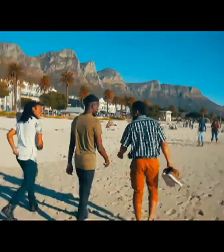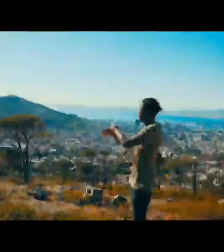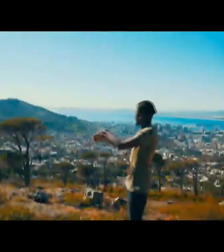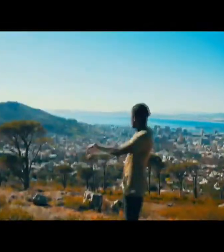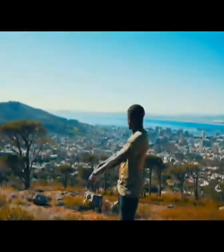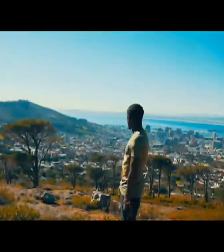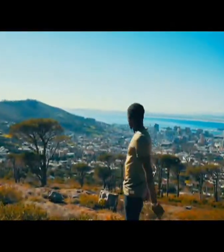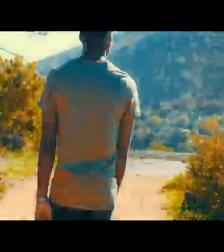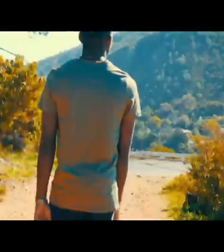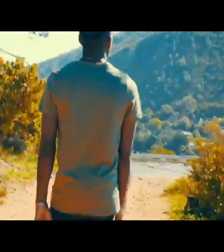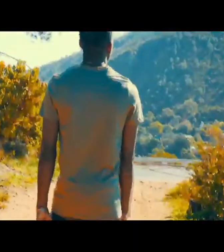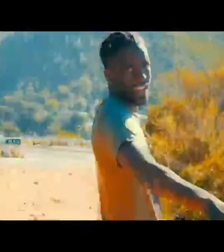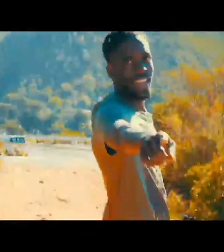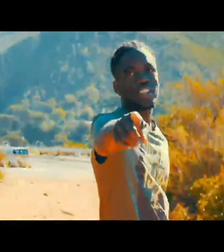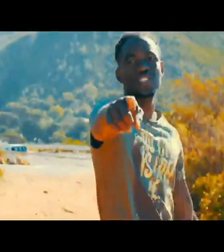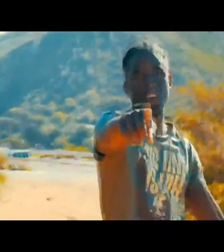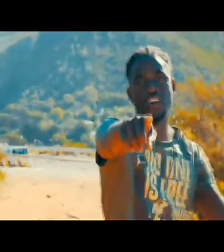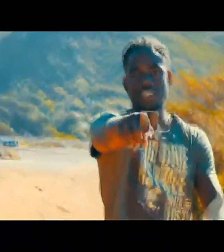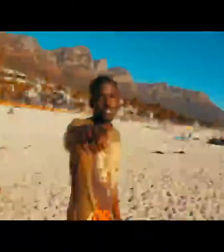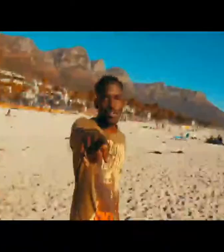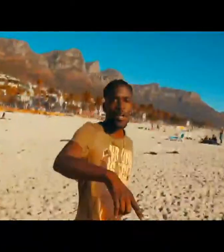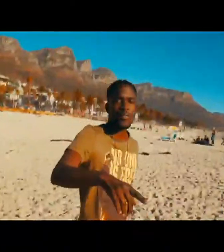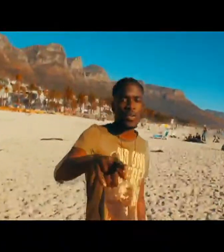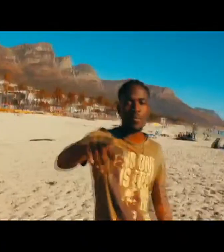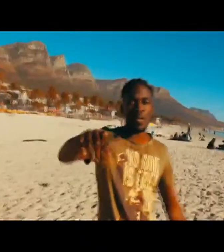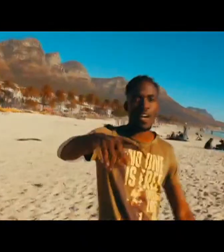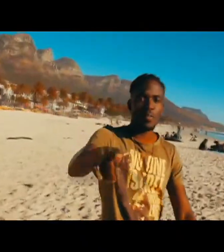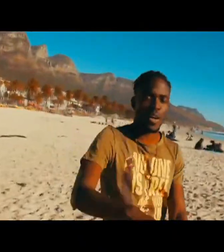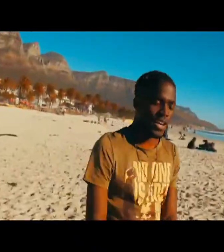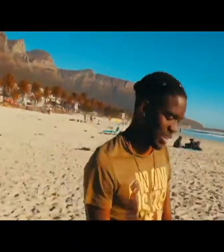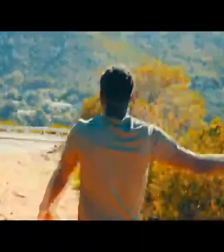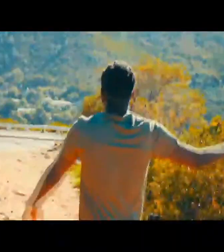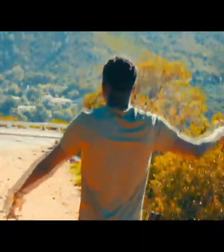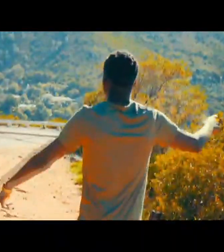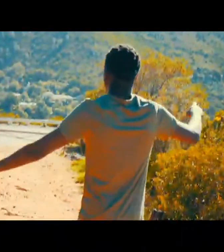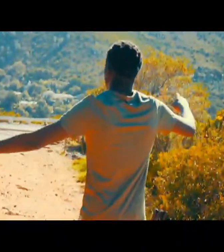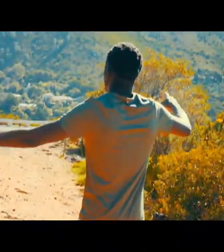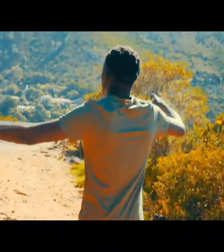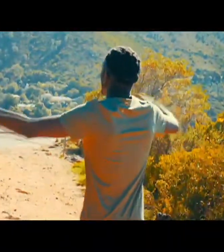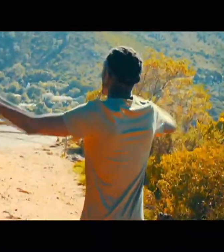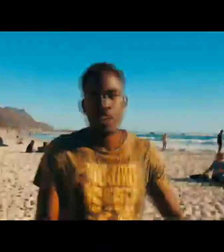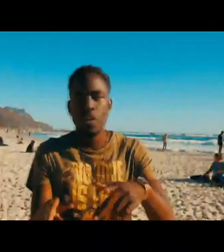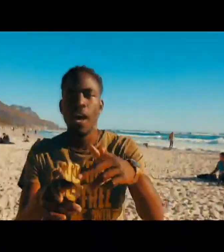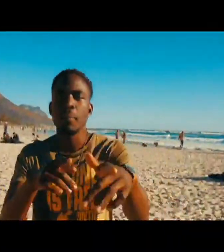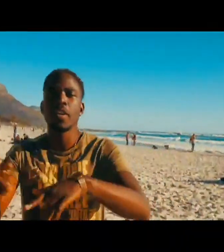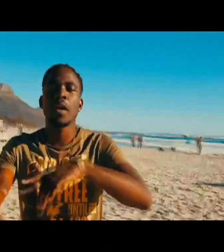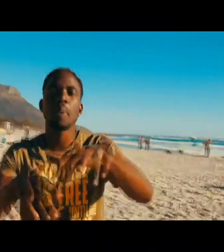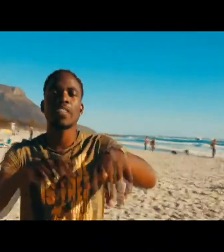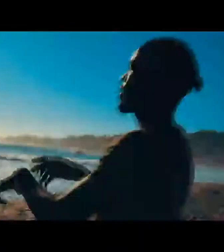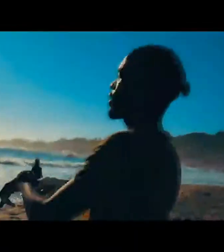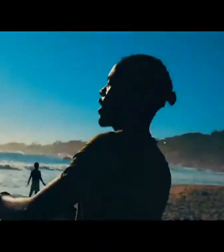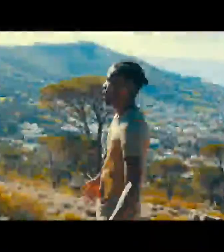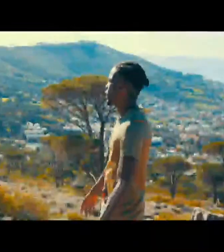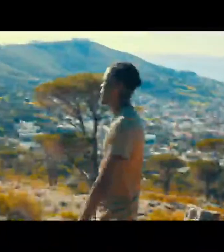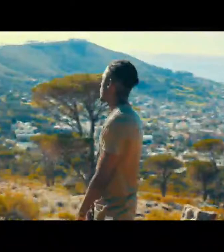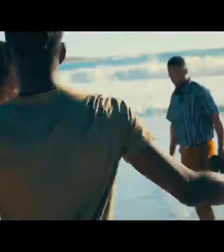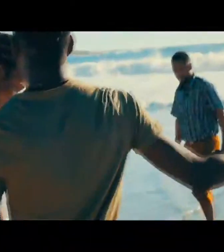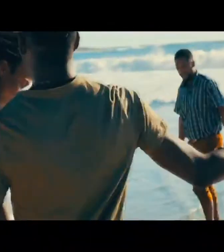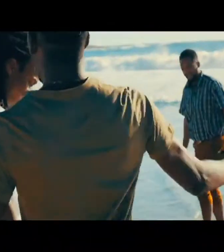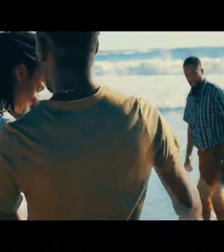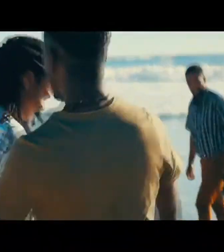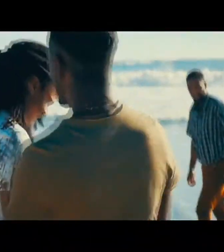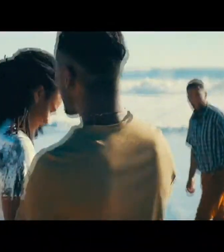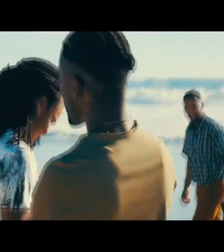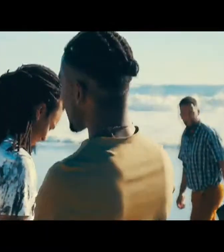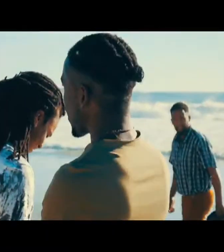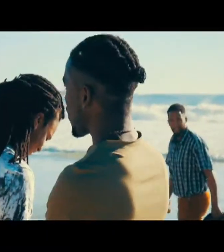know I ain't been about the money. Sauce. You know I ain't been about it. I got too much sauce. You know I ain't been about that naughty. I